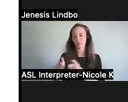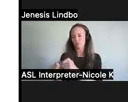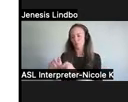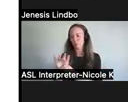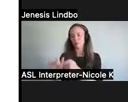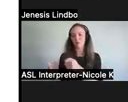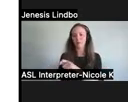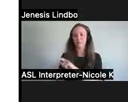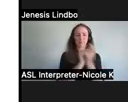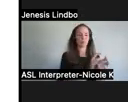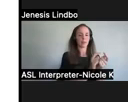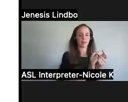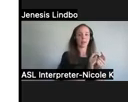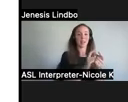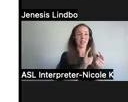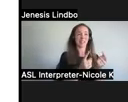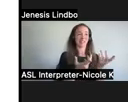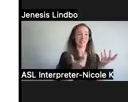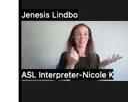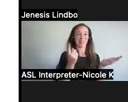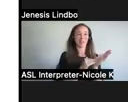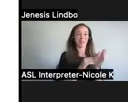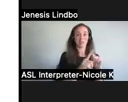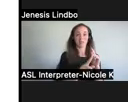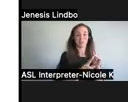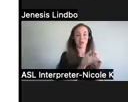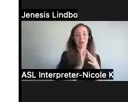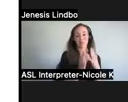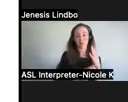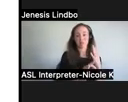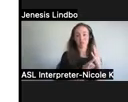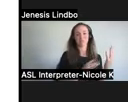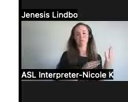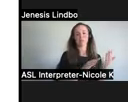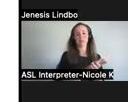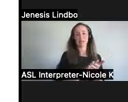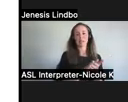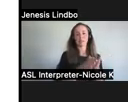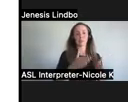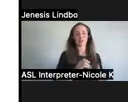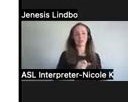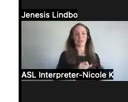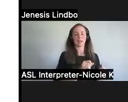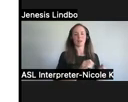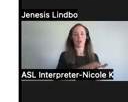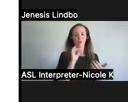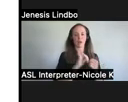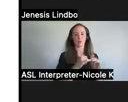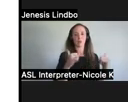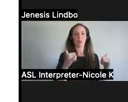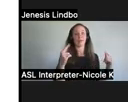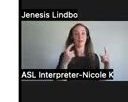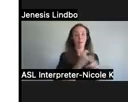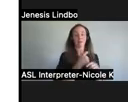of controls into the device. So I can really optimize the setup for someone to play some of these complex games and